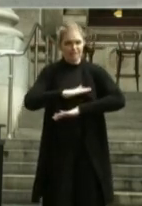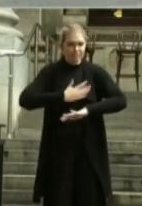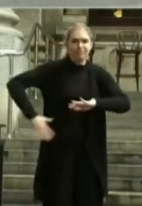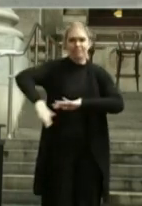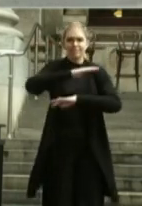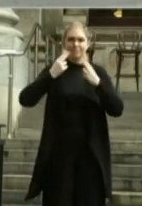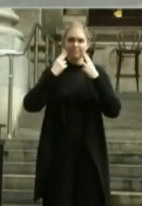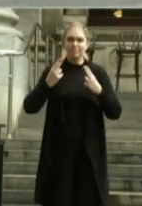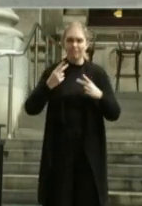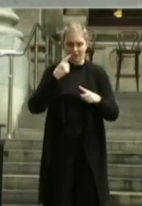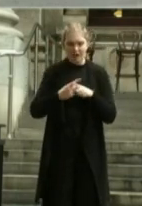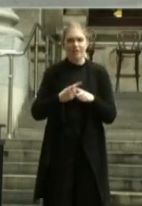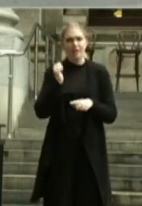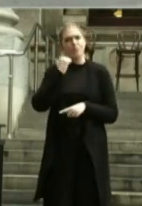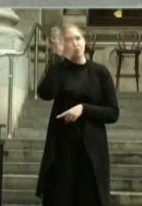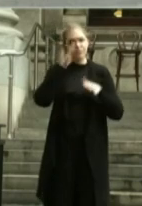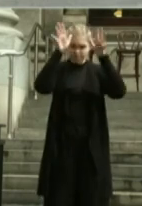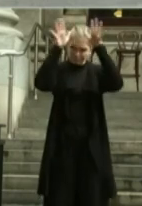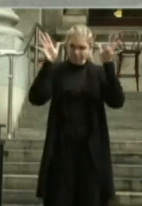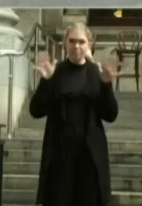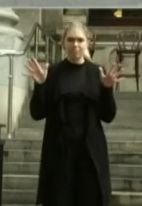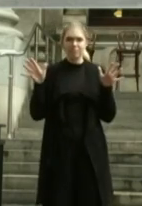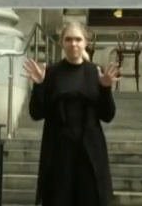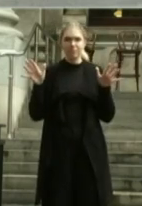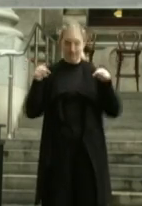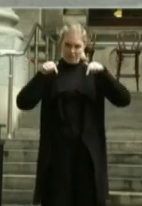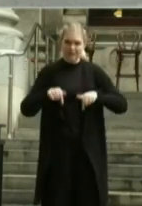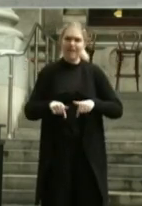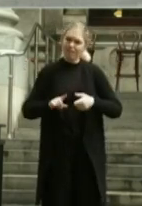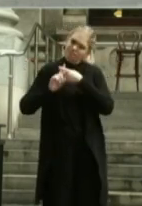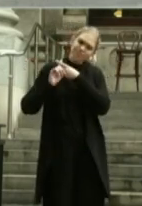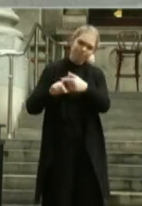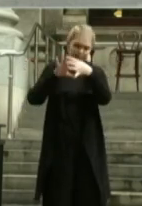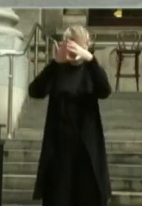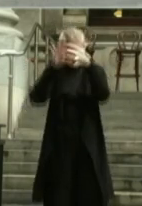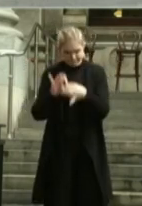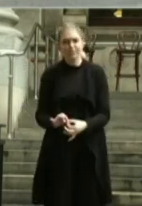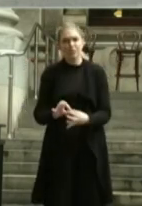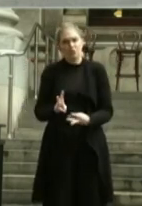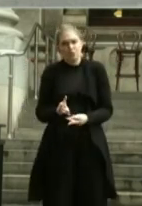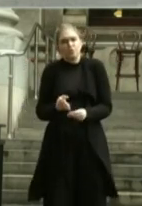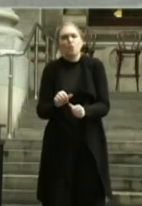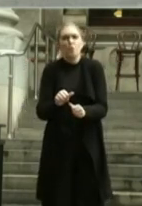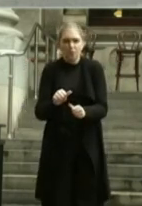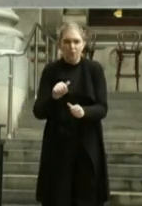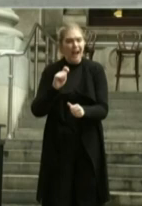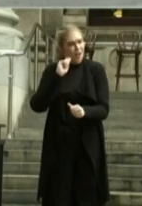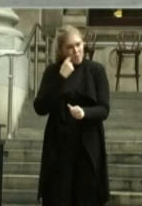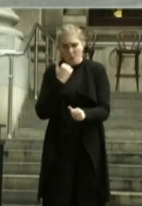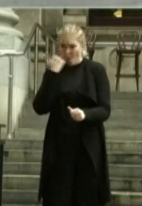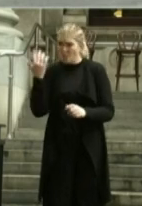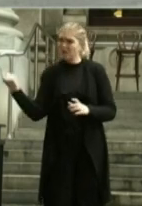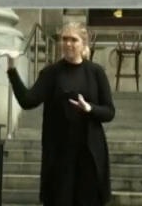Aboriginal and Torres Strait Islander peoples who were born therefrom, remain attached thereto, and must one day